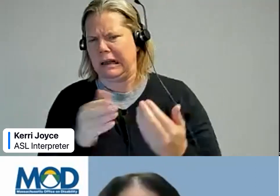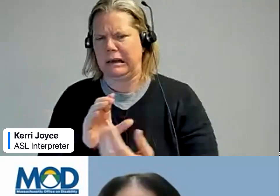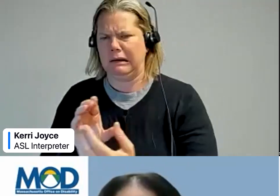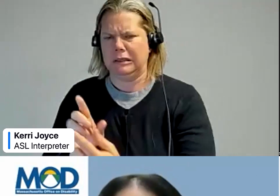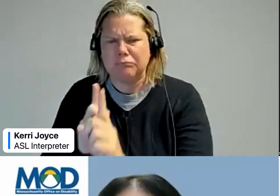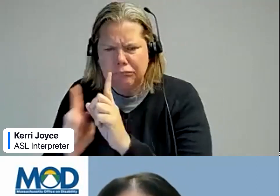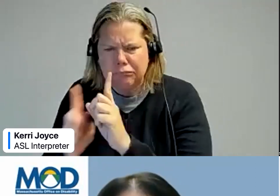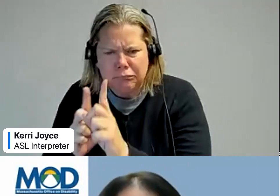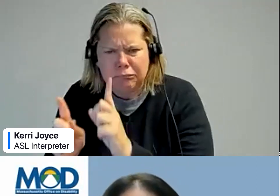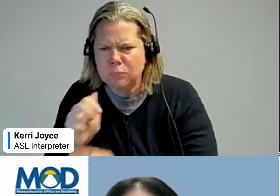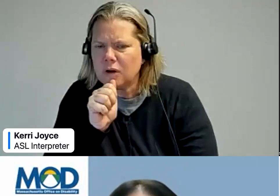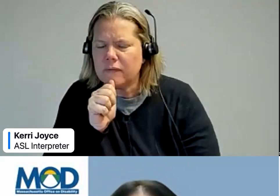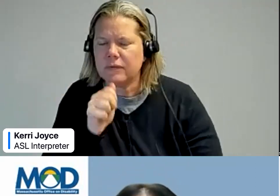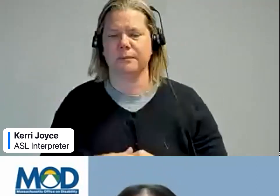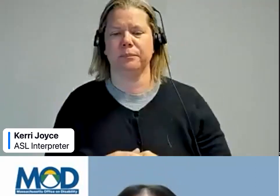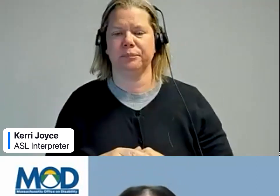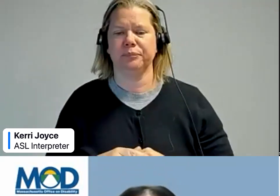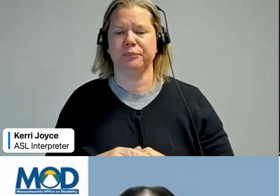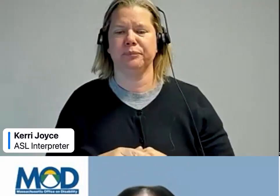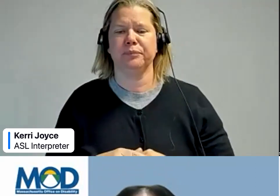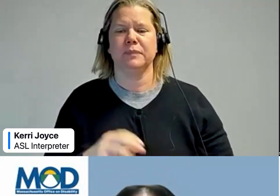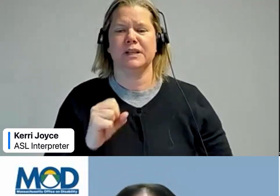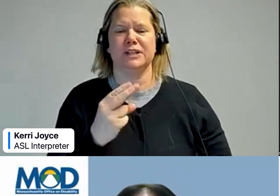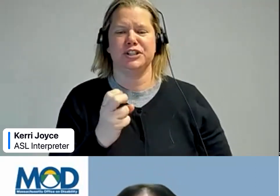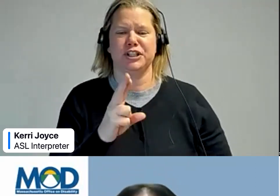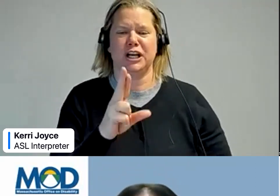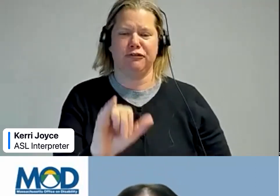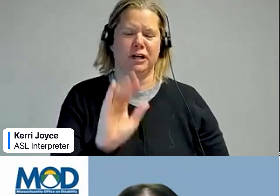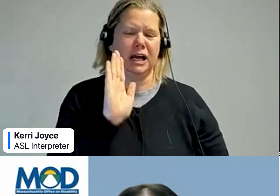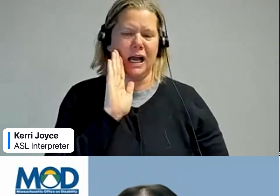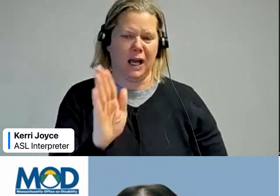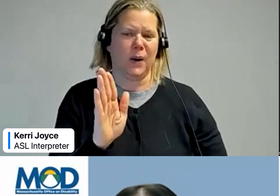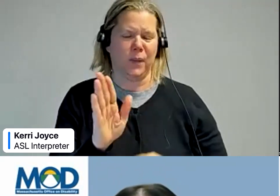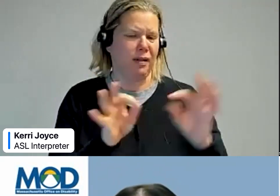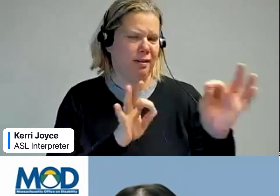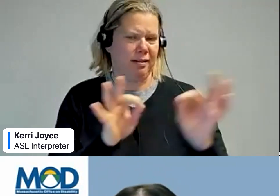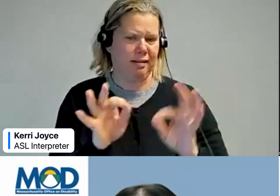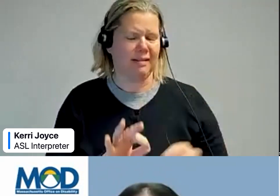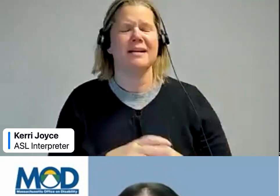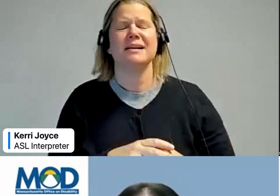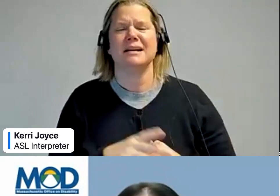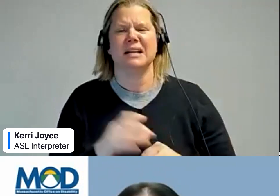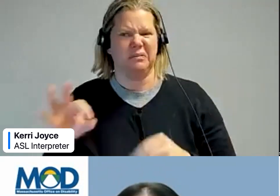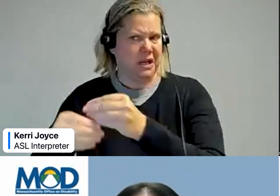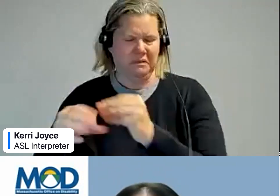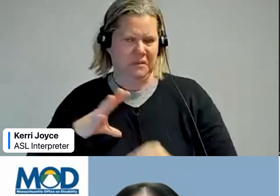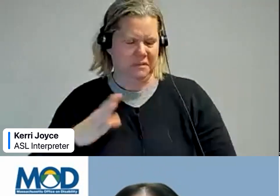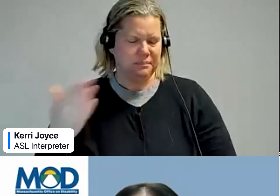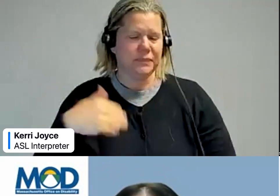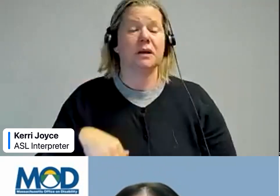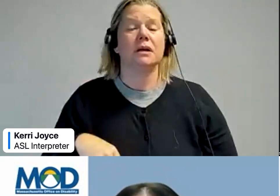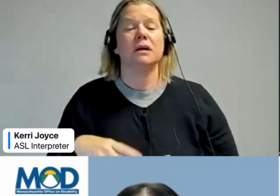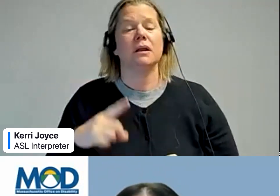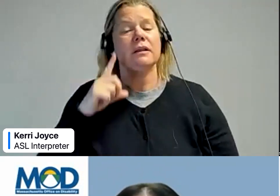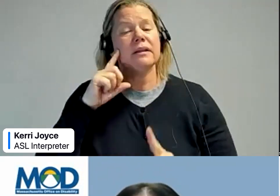If I can try to answer this, and please, if anyone else has anything to say, please chime in. But I would think the situation would really